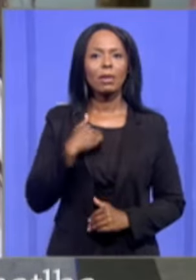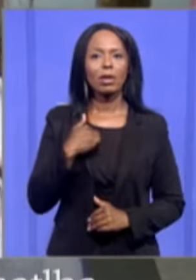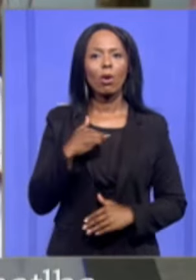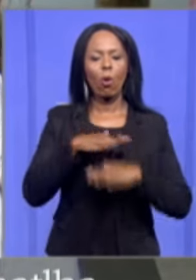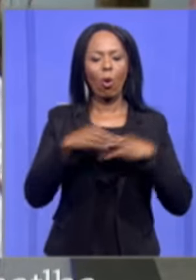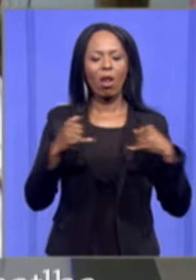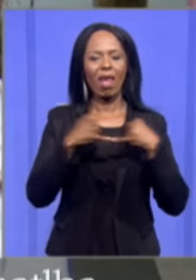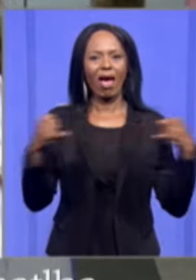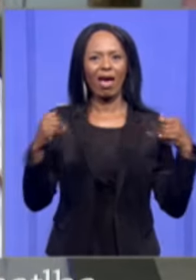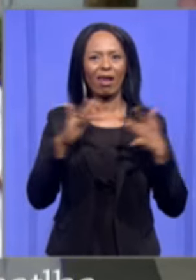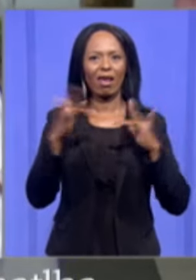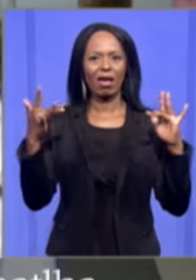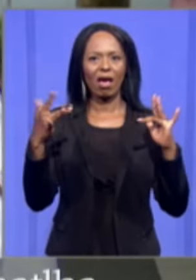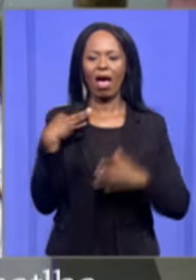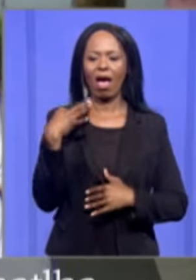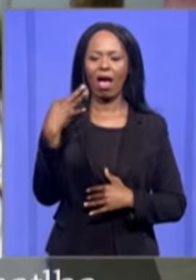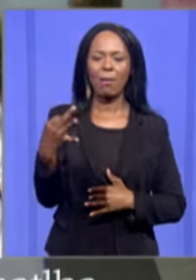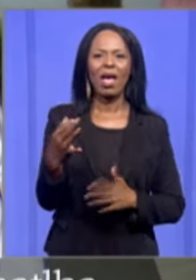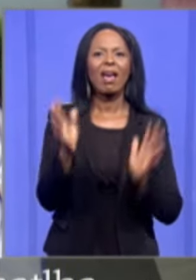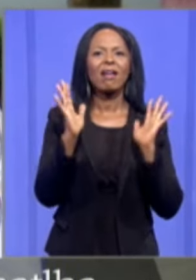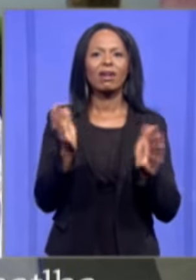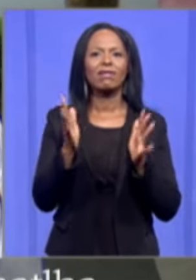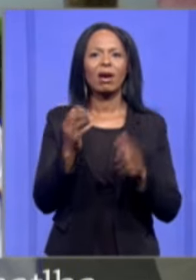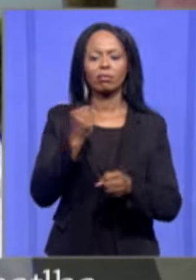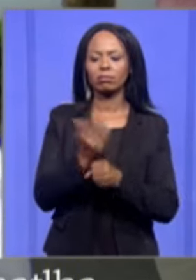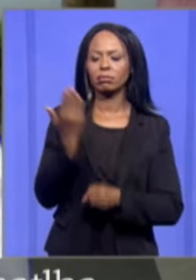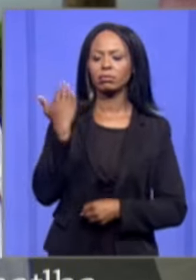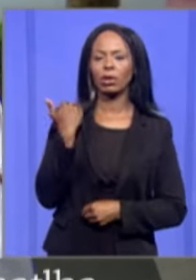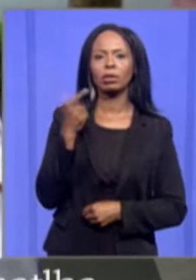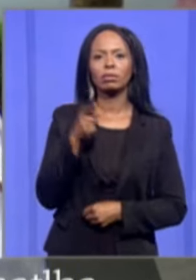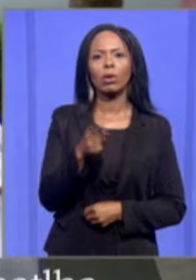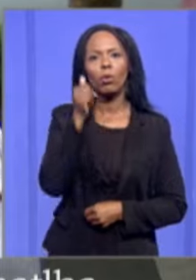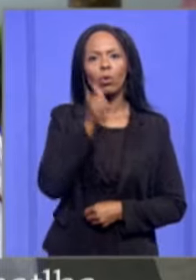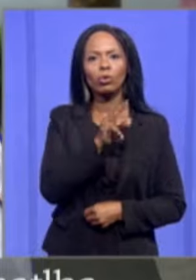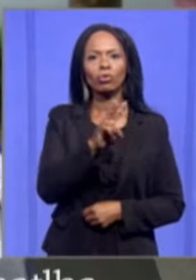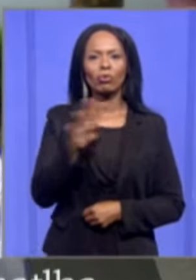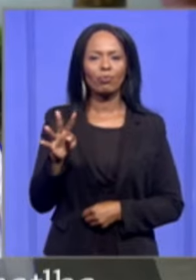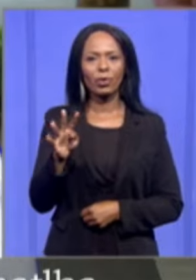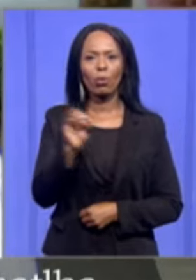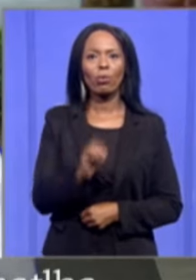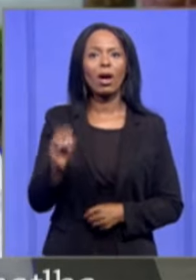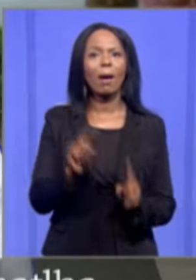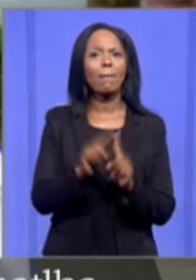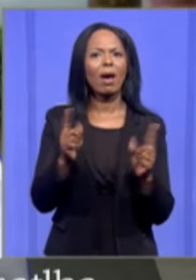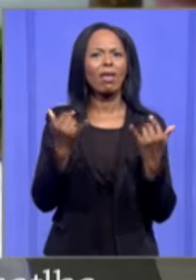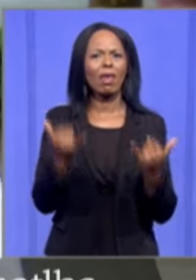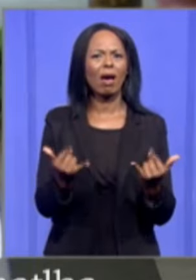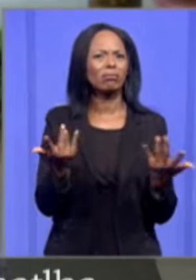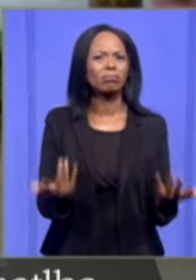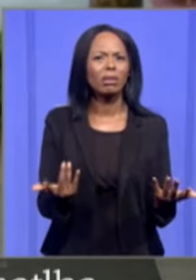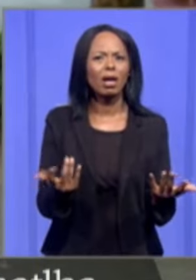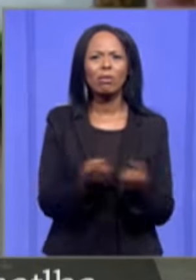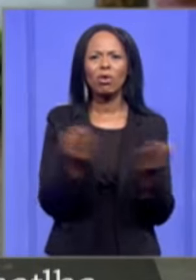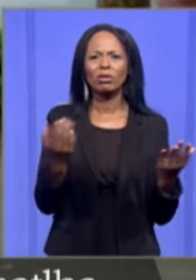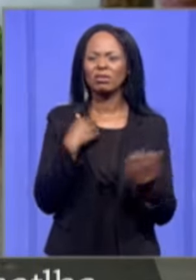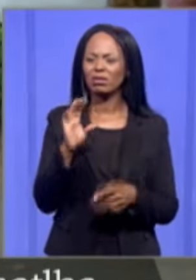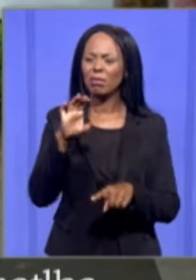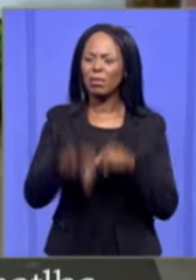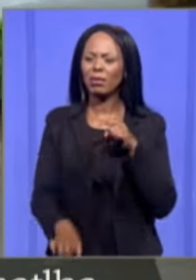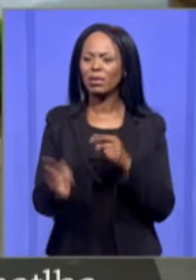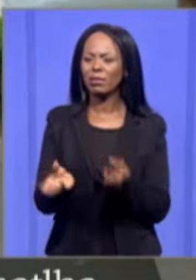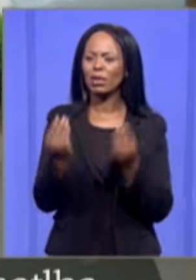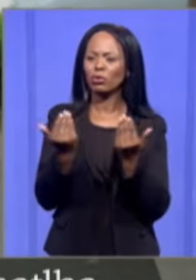Ke kwadisitse fa ba bula fa Sedimonthole a le 21 fela fa ke tlhola gore a ba mo abetse phatlha ke